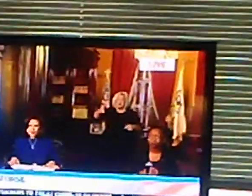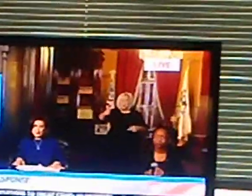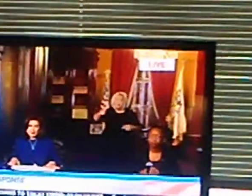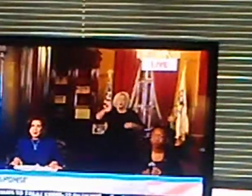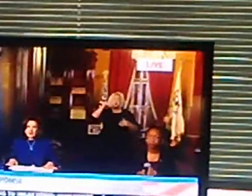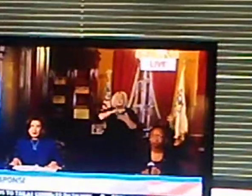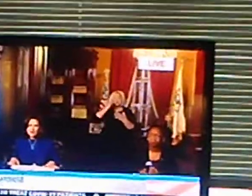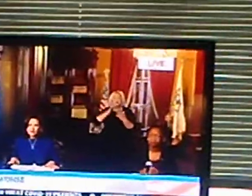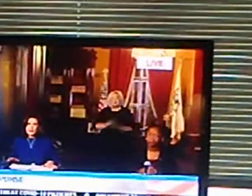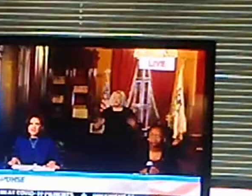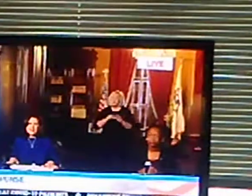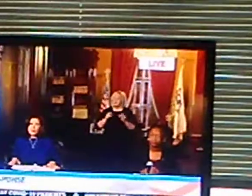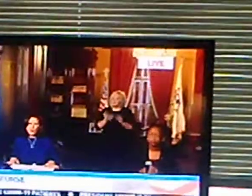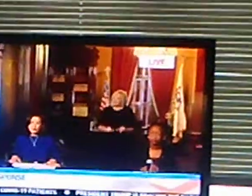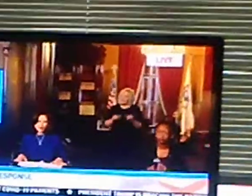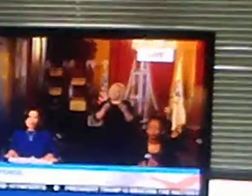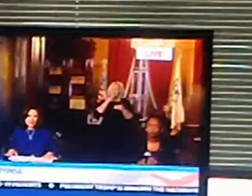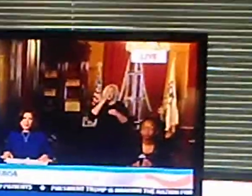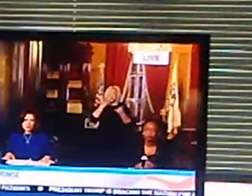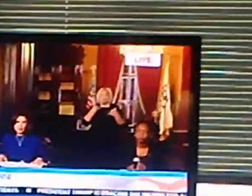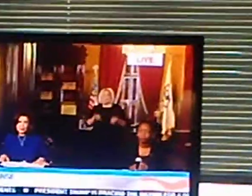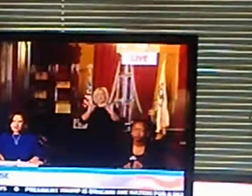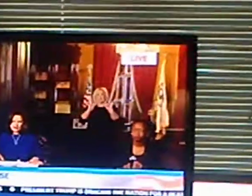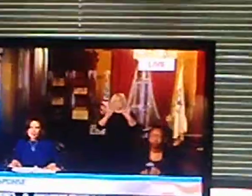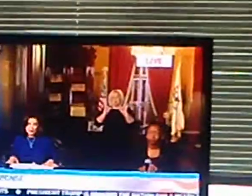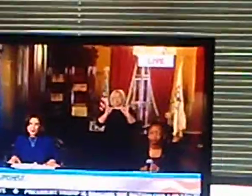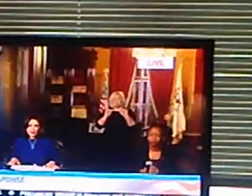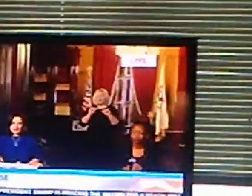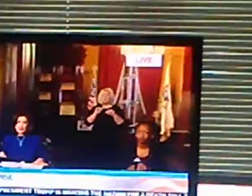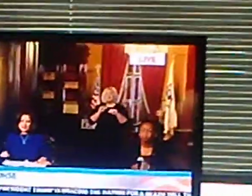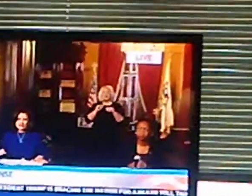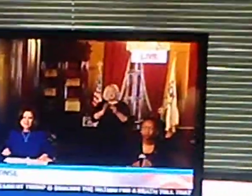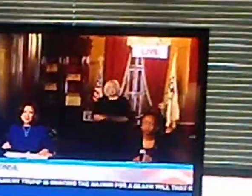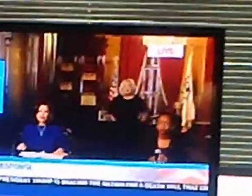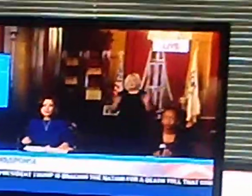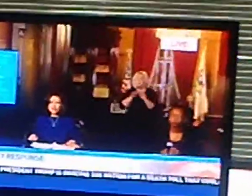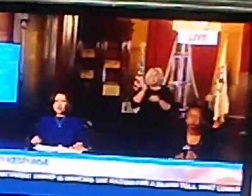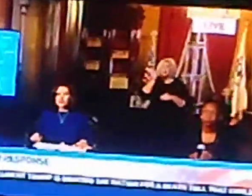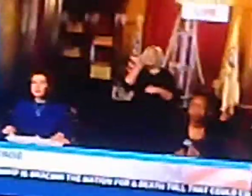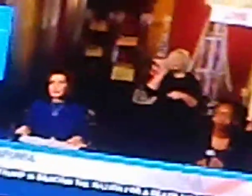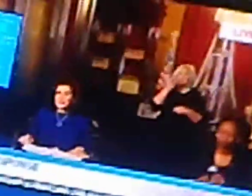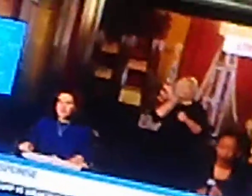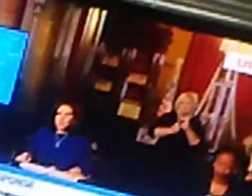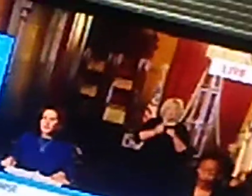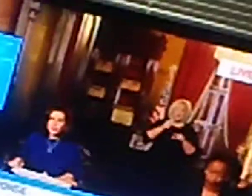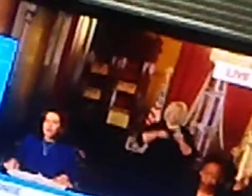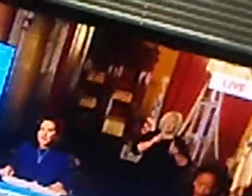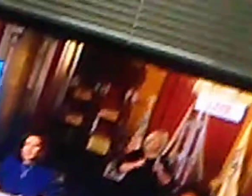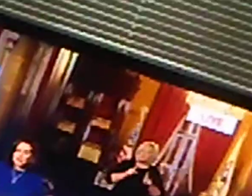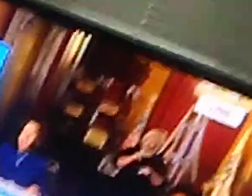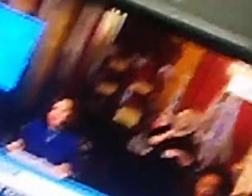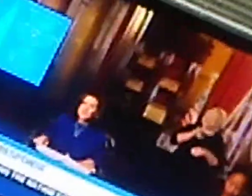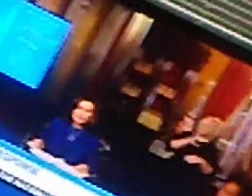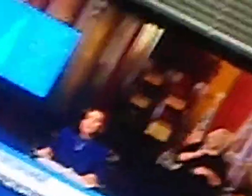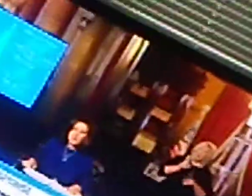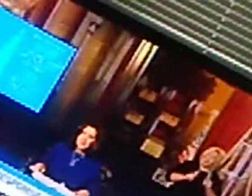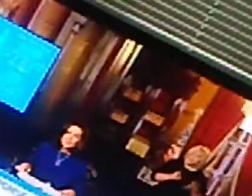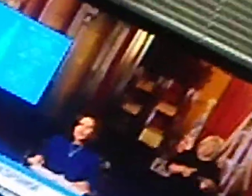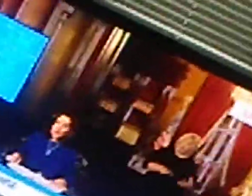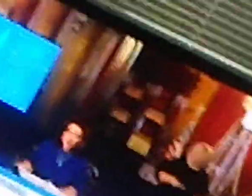your part. But I think it's important to pause for a minute and remember that each of these 132 Michiganders who've lost their